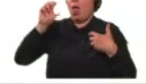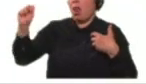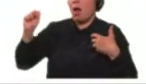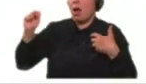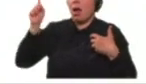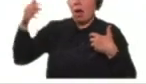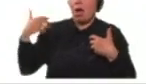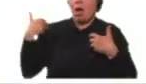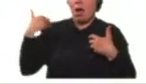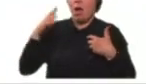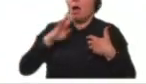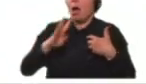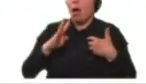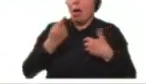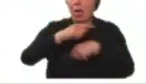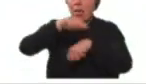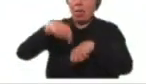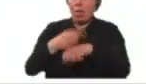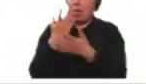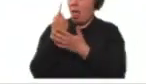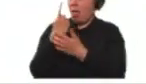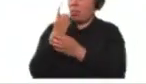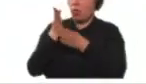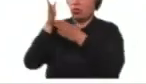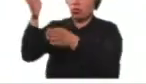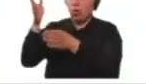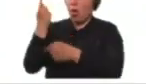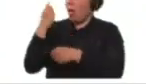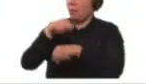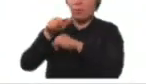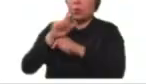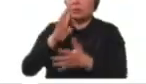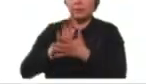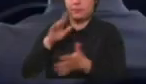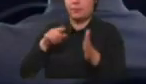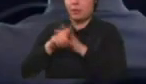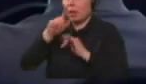commute one way is not atypical for many, many people, which I think is unacceptable.